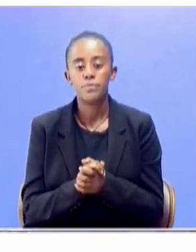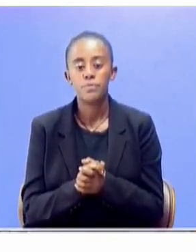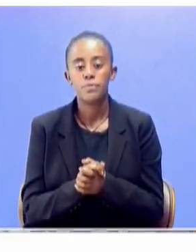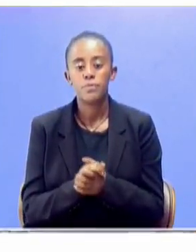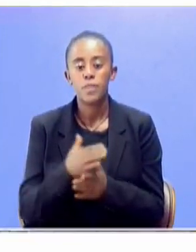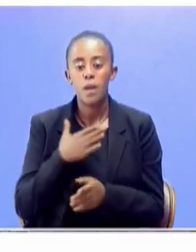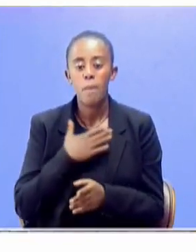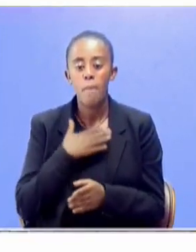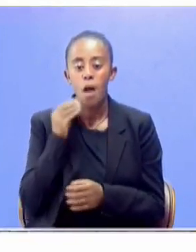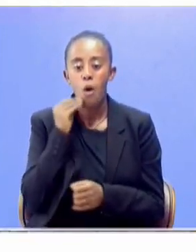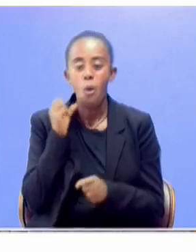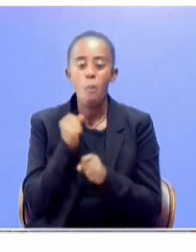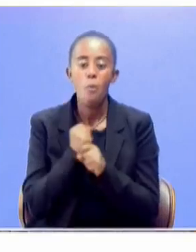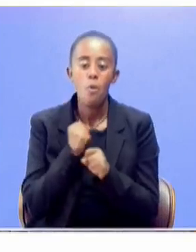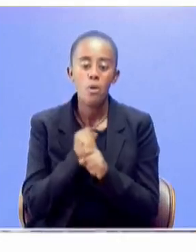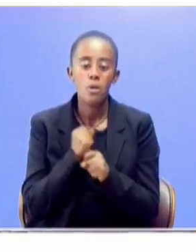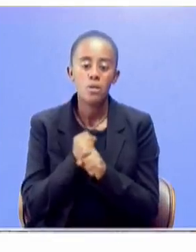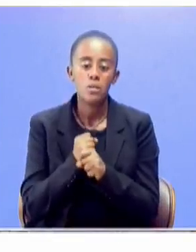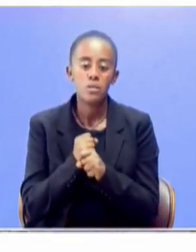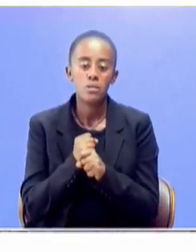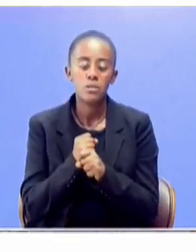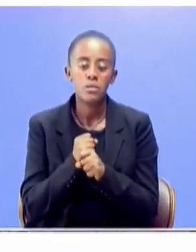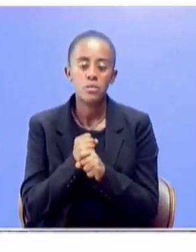my homework